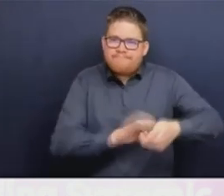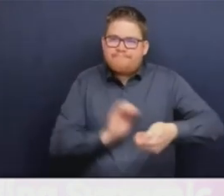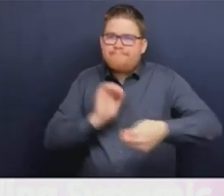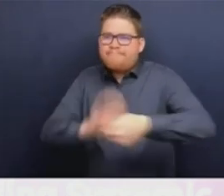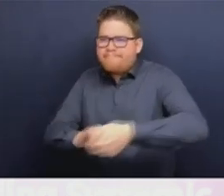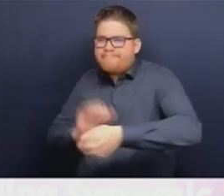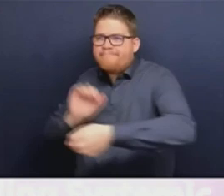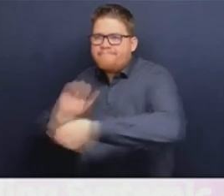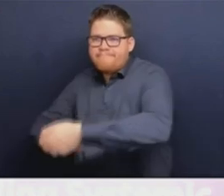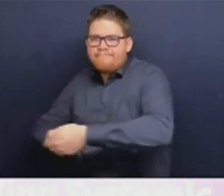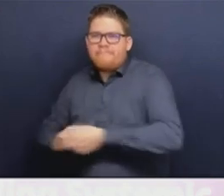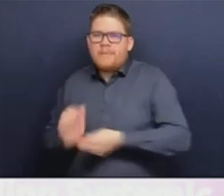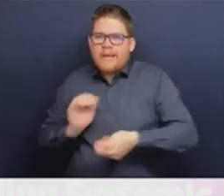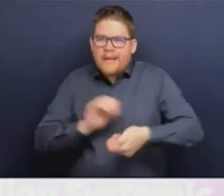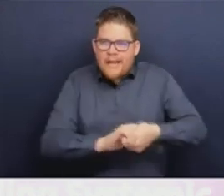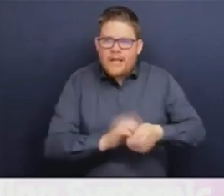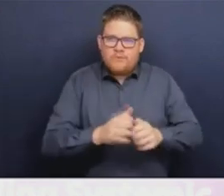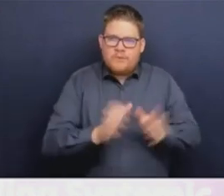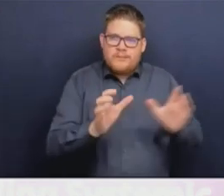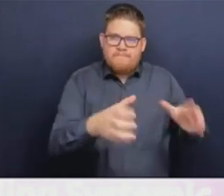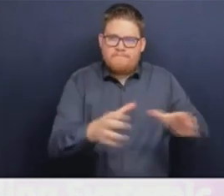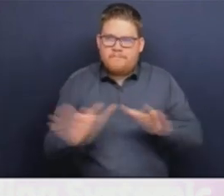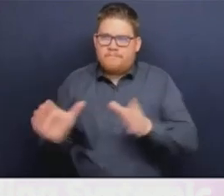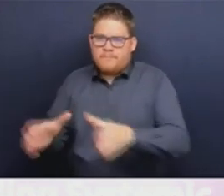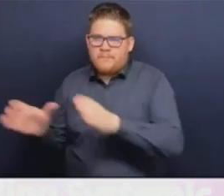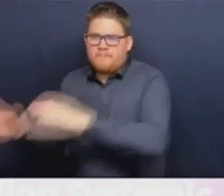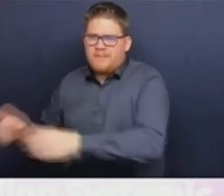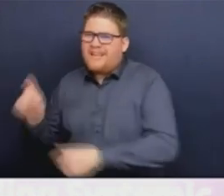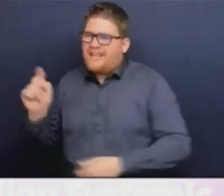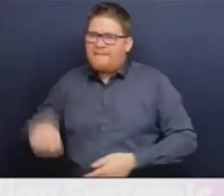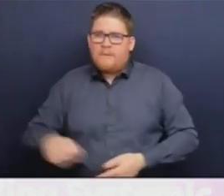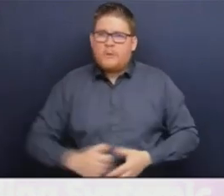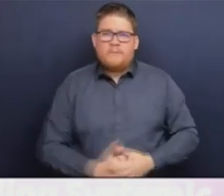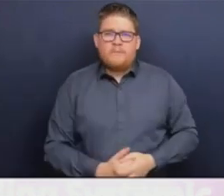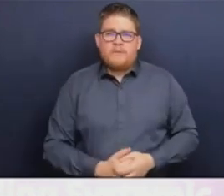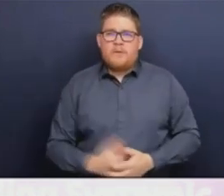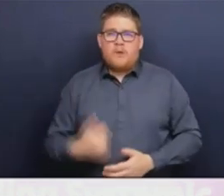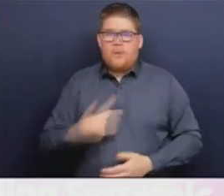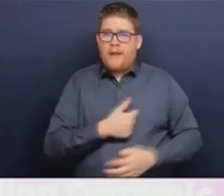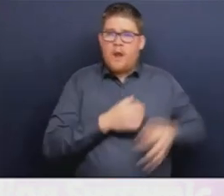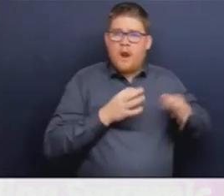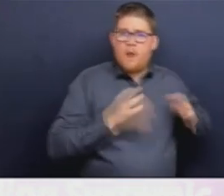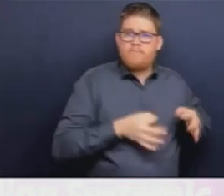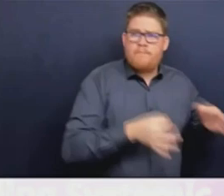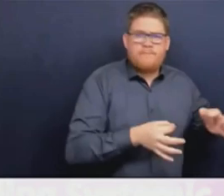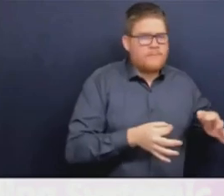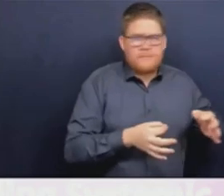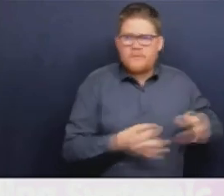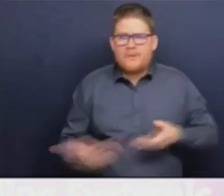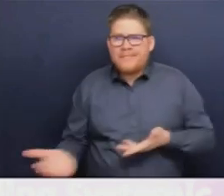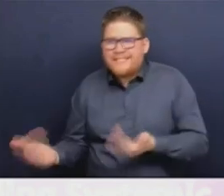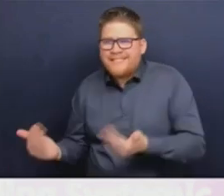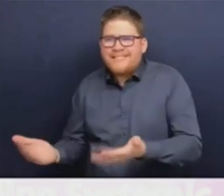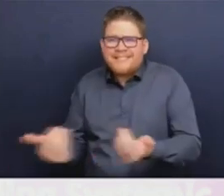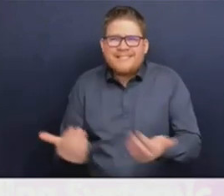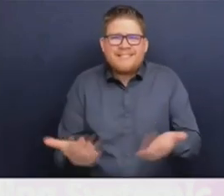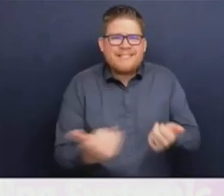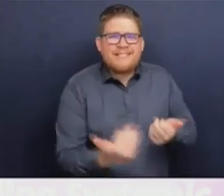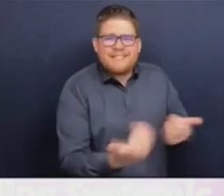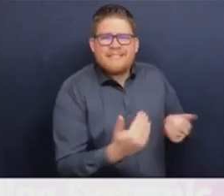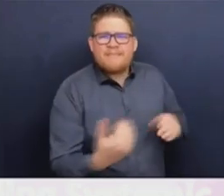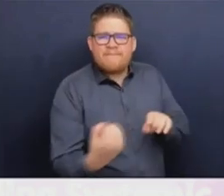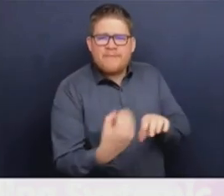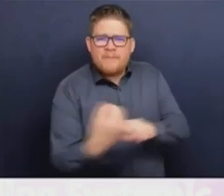communities, to engage with First Nations, and to bring them forward to create the act. the level of confidence is very high at this stage.